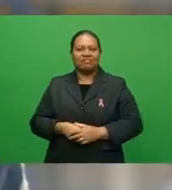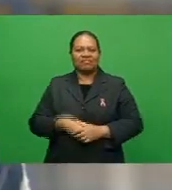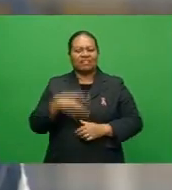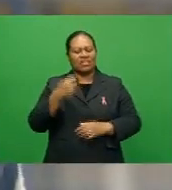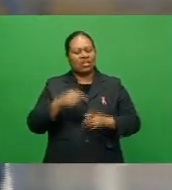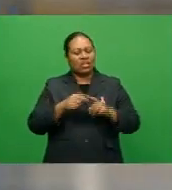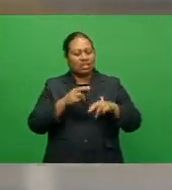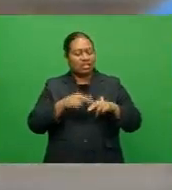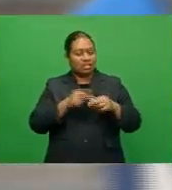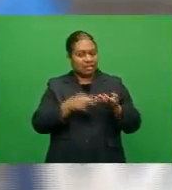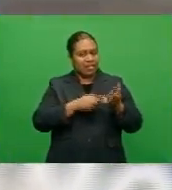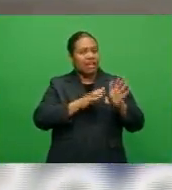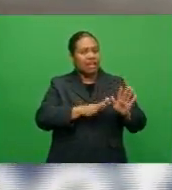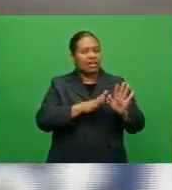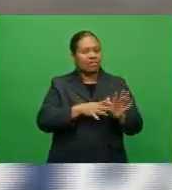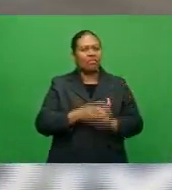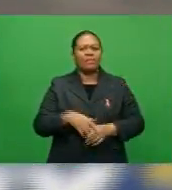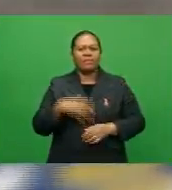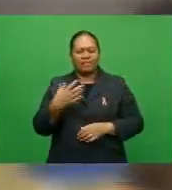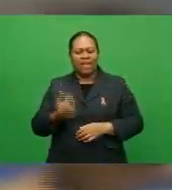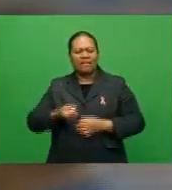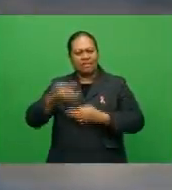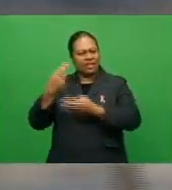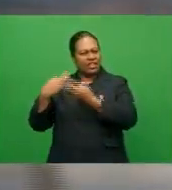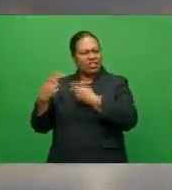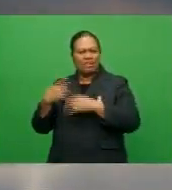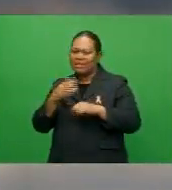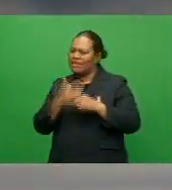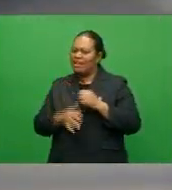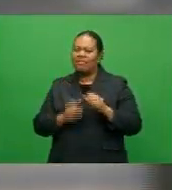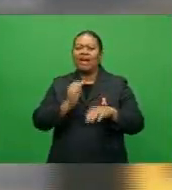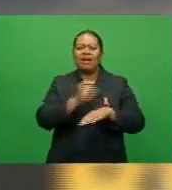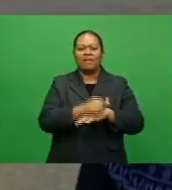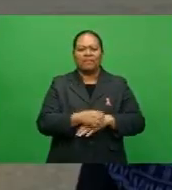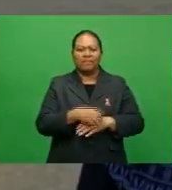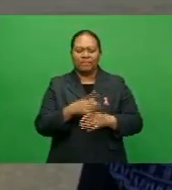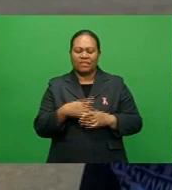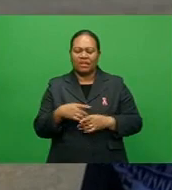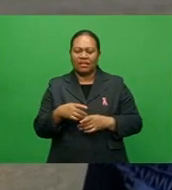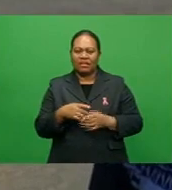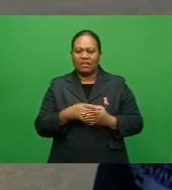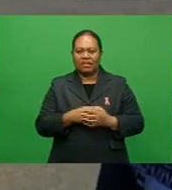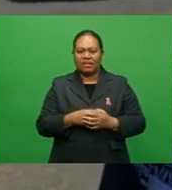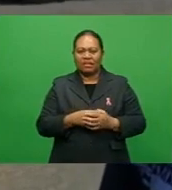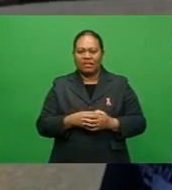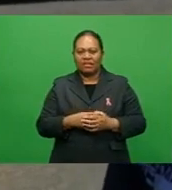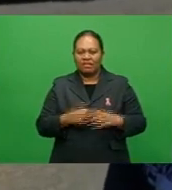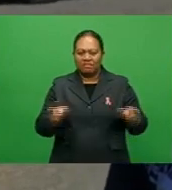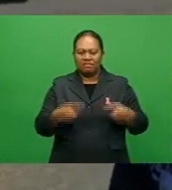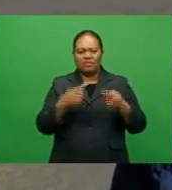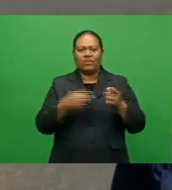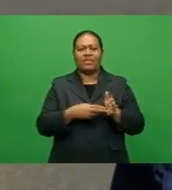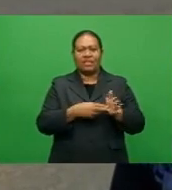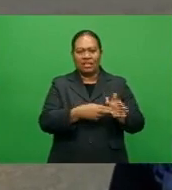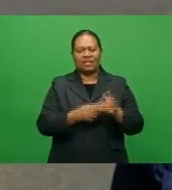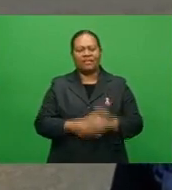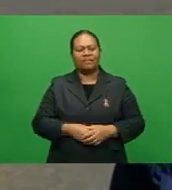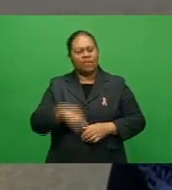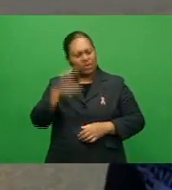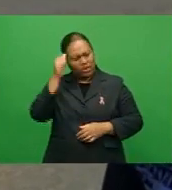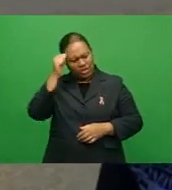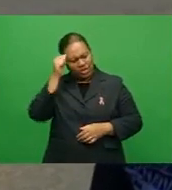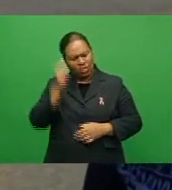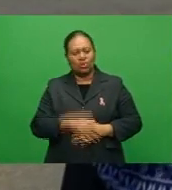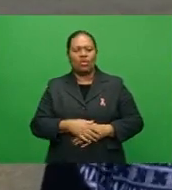of Fairbrother. Tailevu has never beaten Nandi, but we're definitely not taking that on board. We know that Tailevu is a very, very,